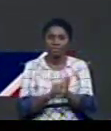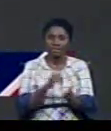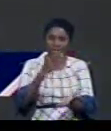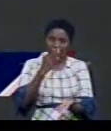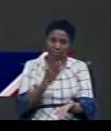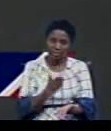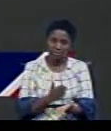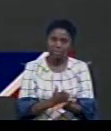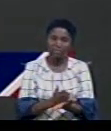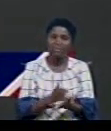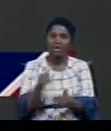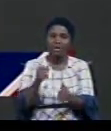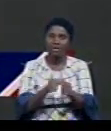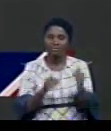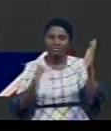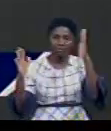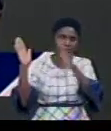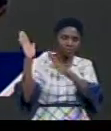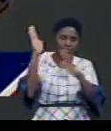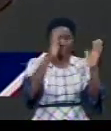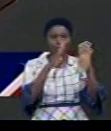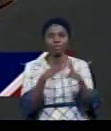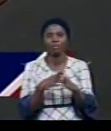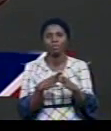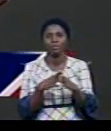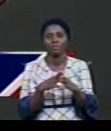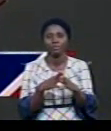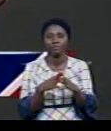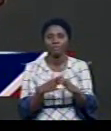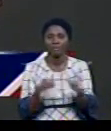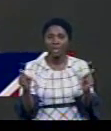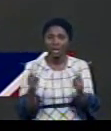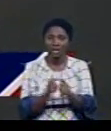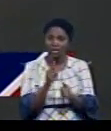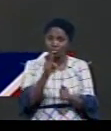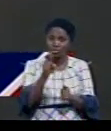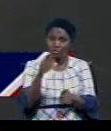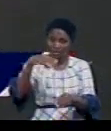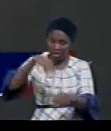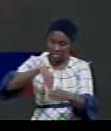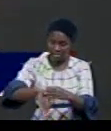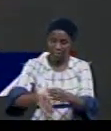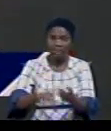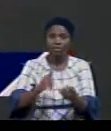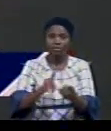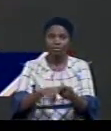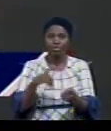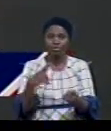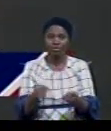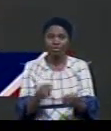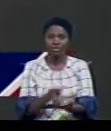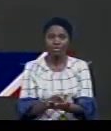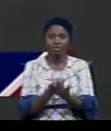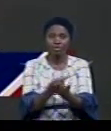every storm. As he entered into the ship, storms